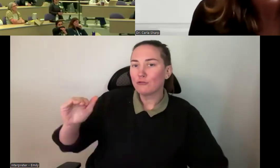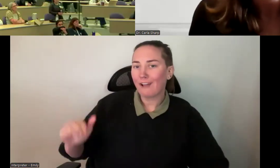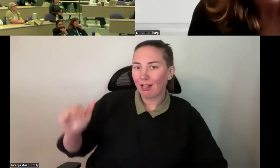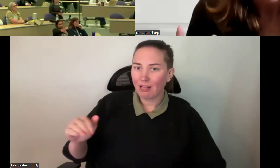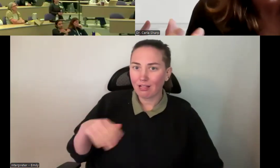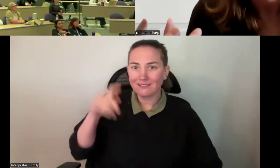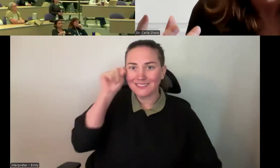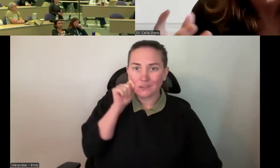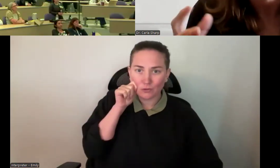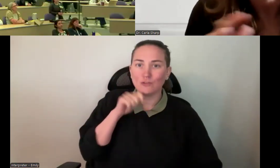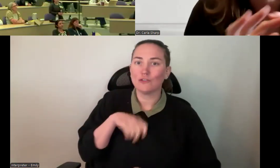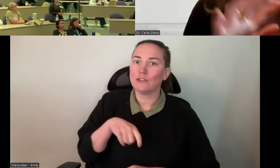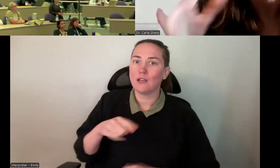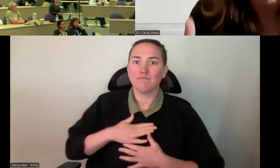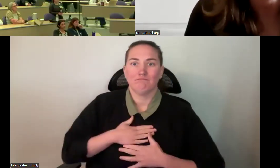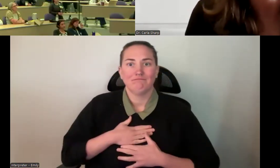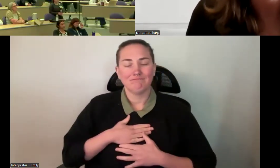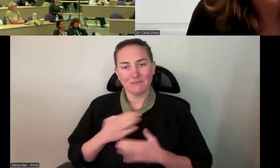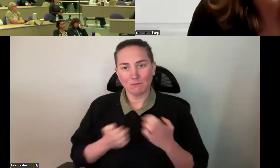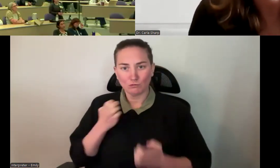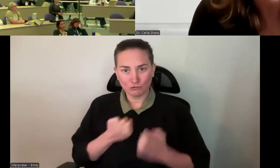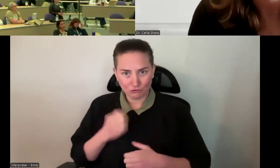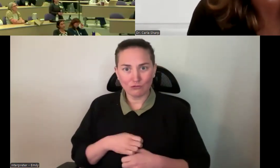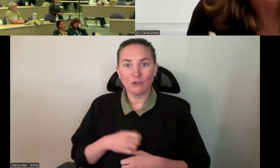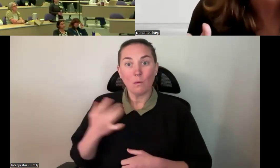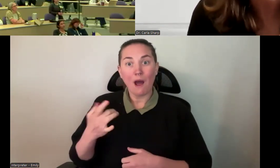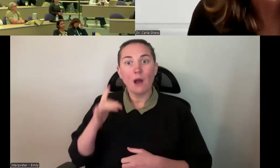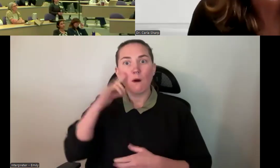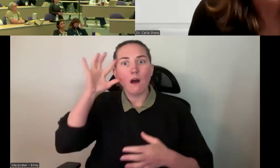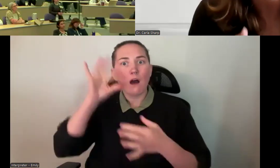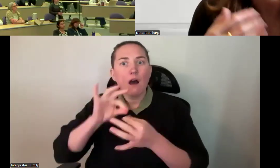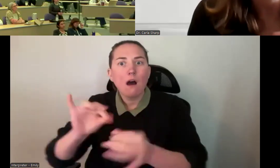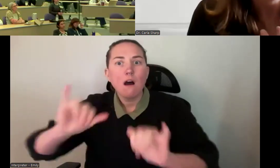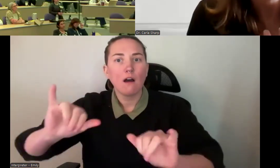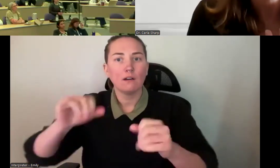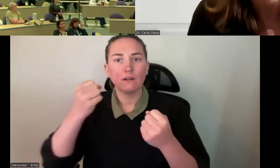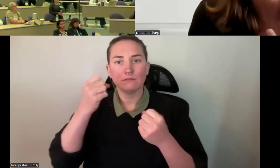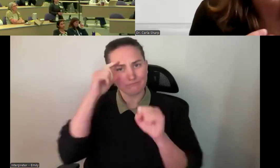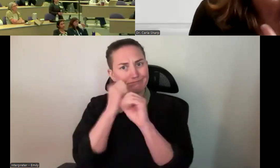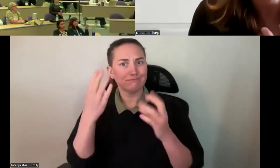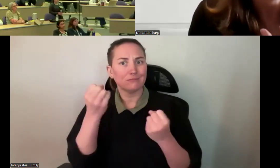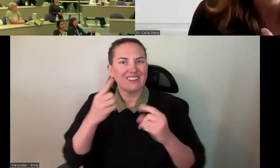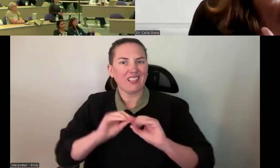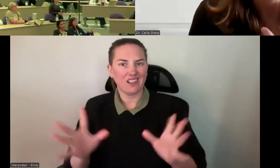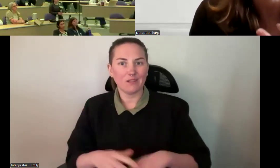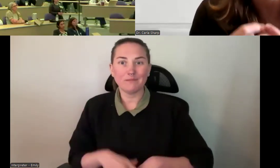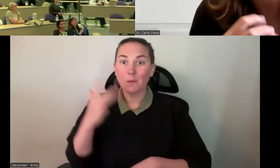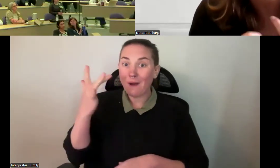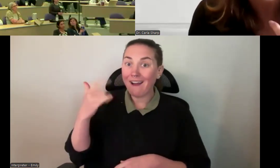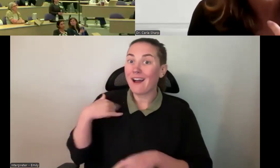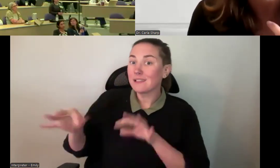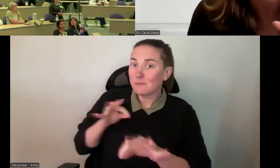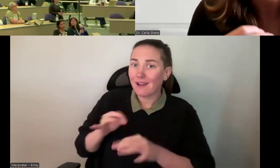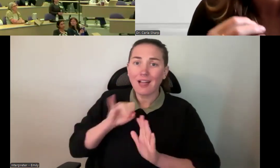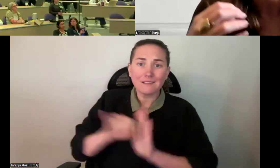time, a formulation makes sense for them. When we talk about identity development, self-development, when we